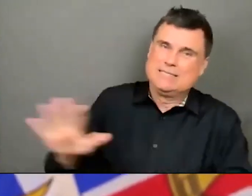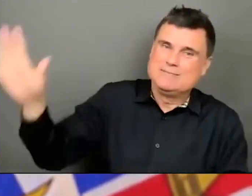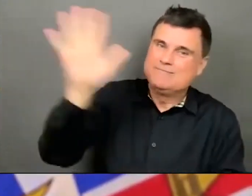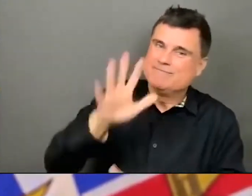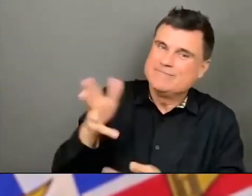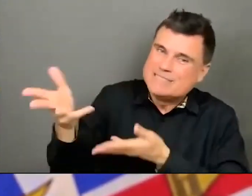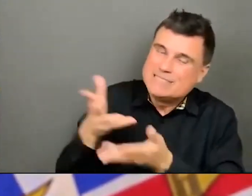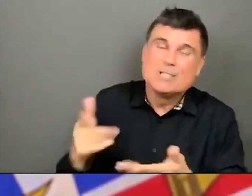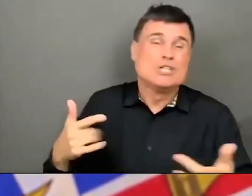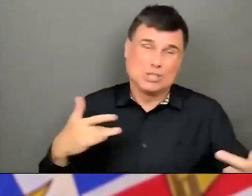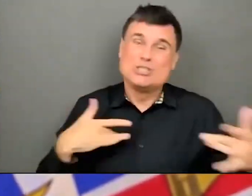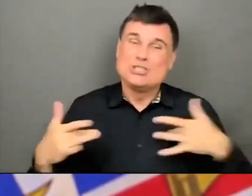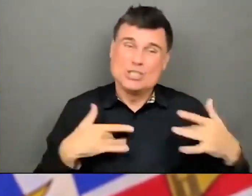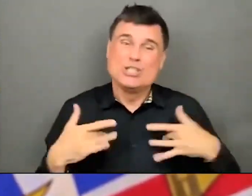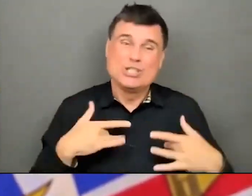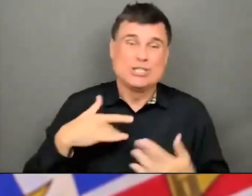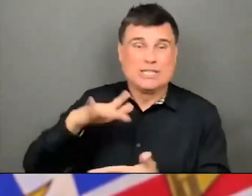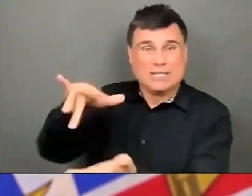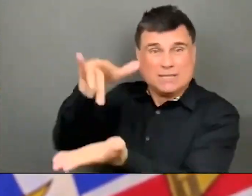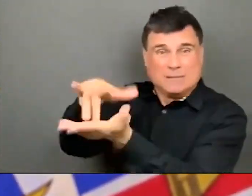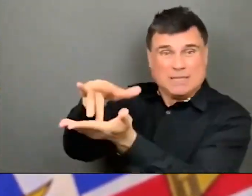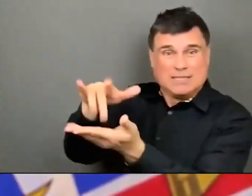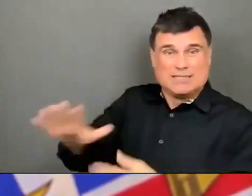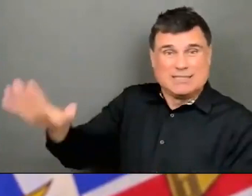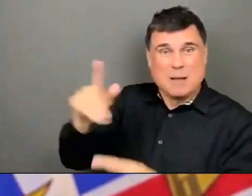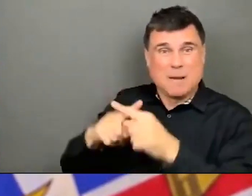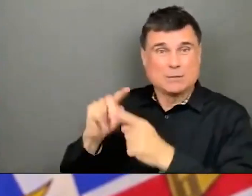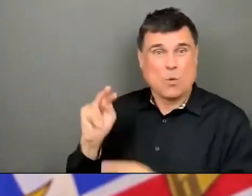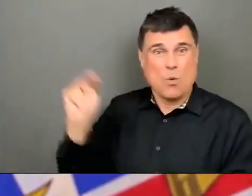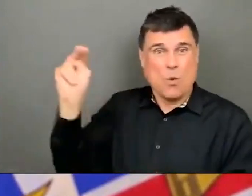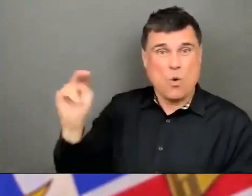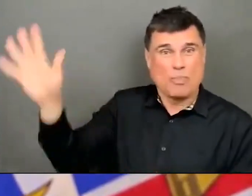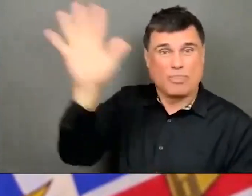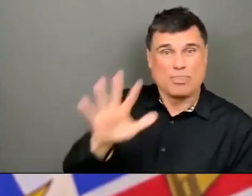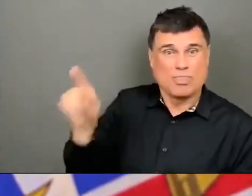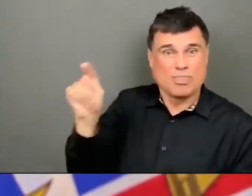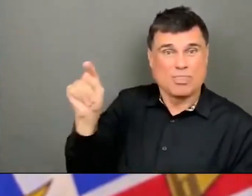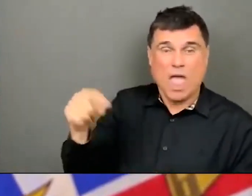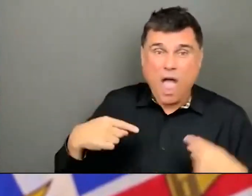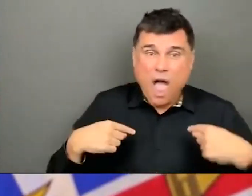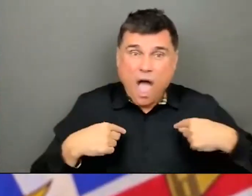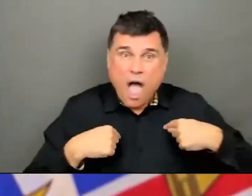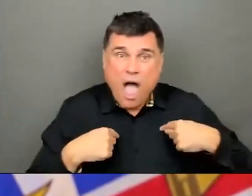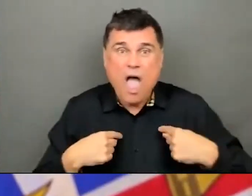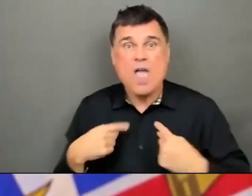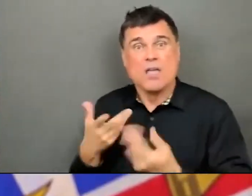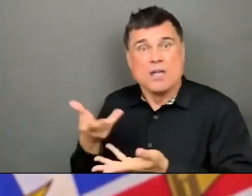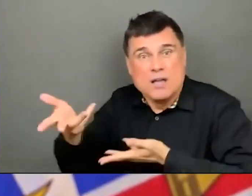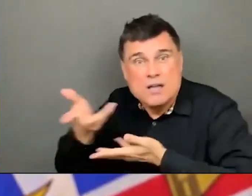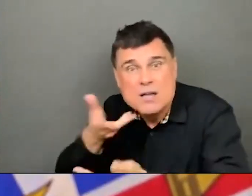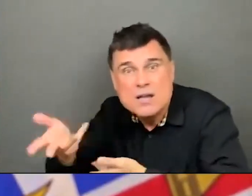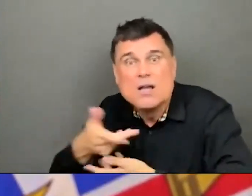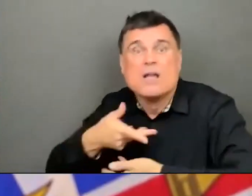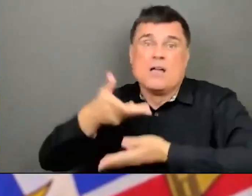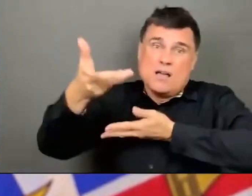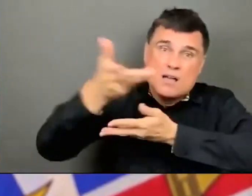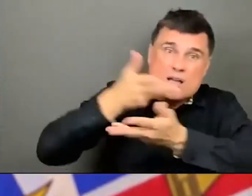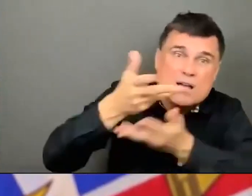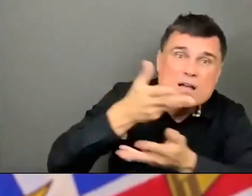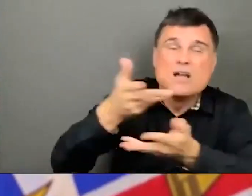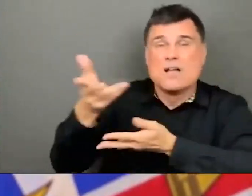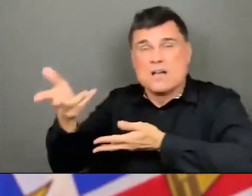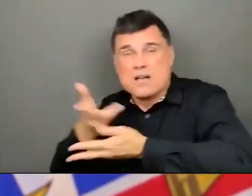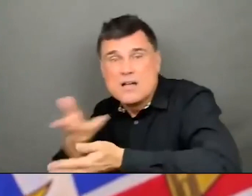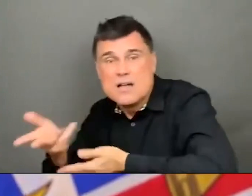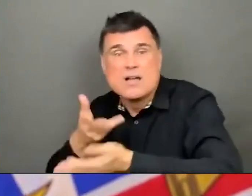had ongoing work with my colleagues in public health, both in the north and the interior, many communities where